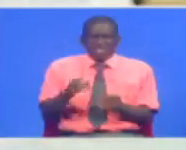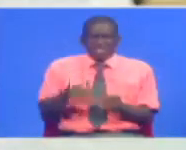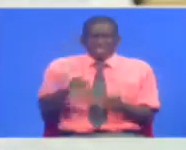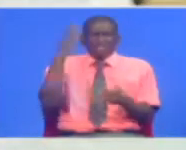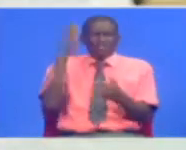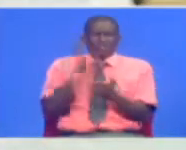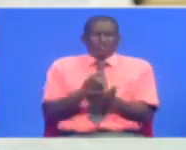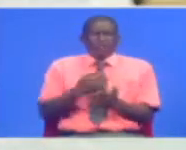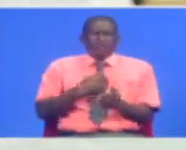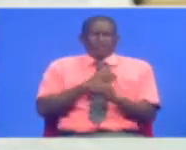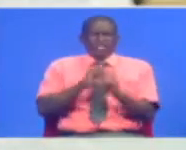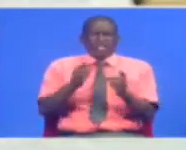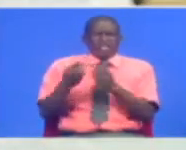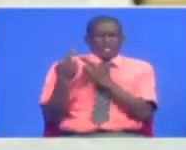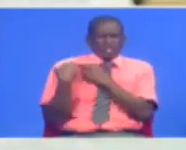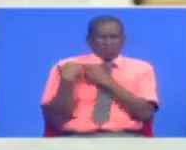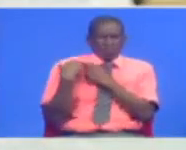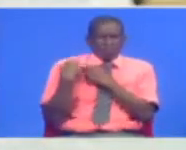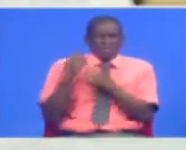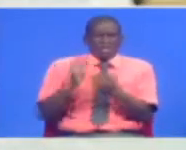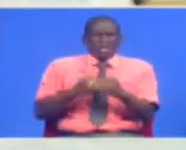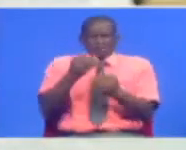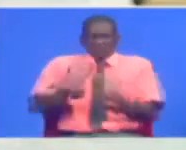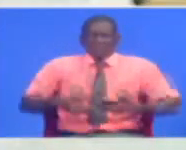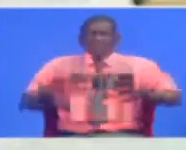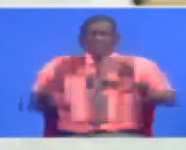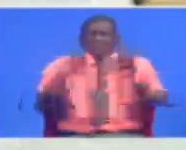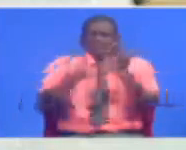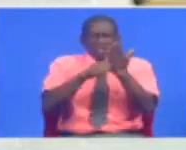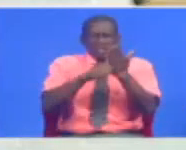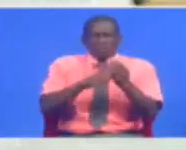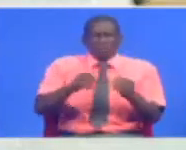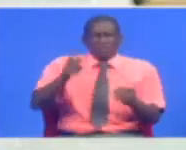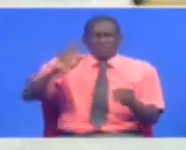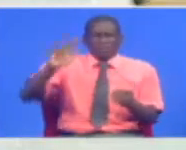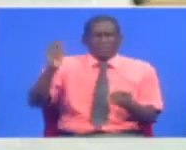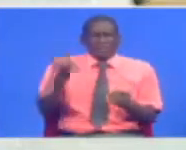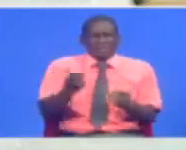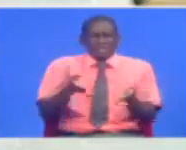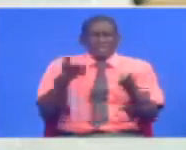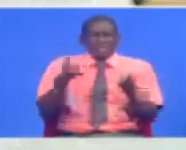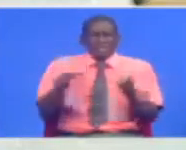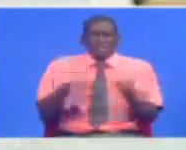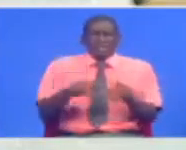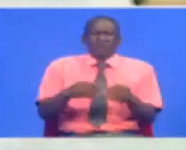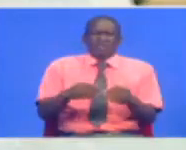any role once they handed those names over to the President. Now, as I said,